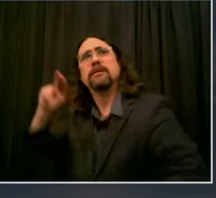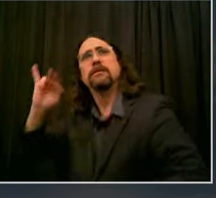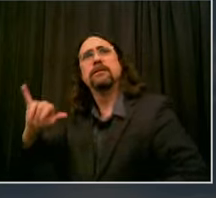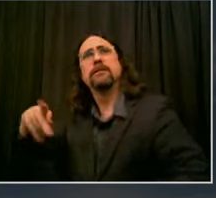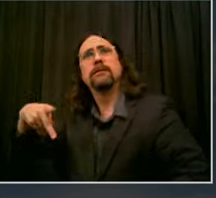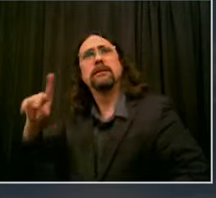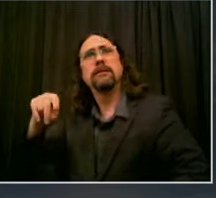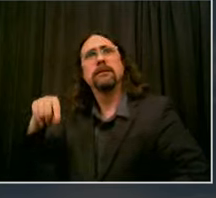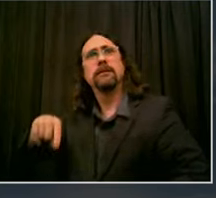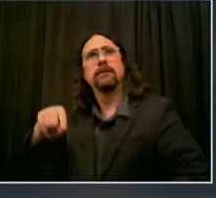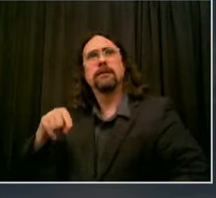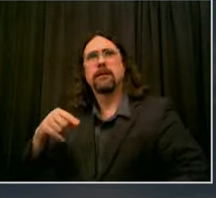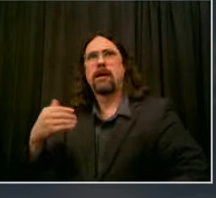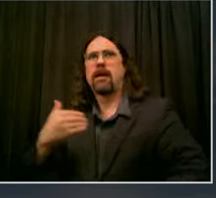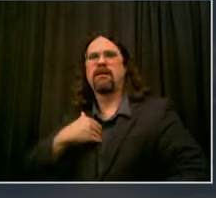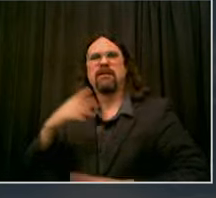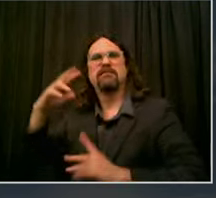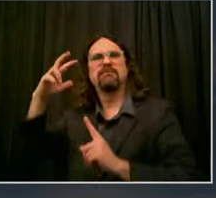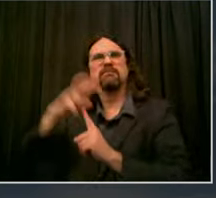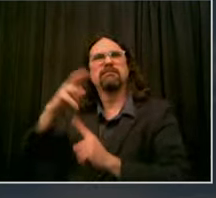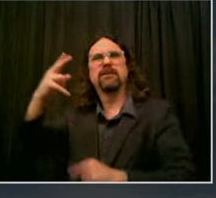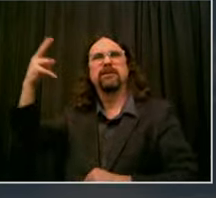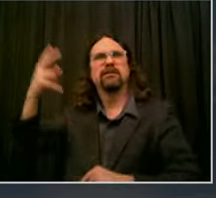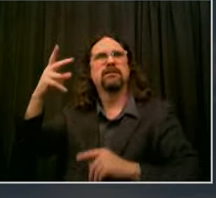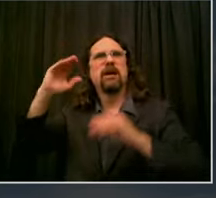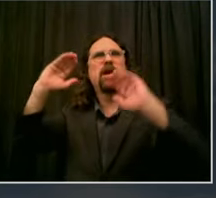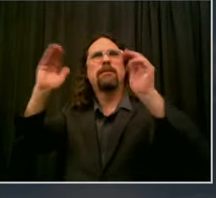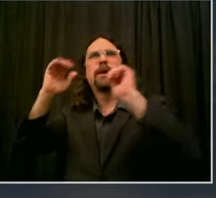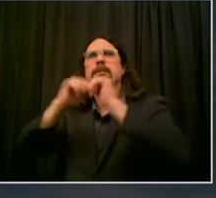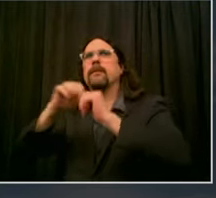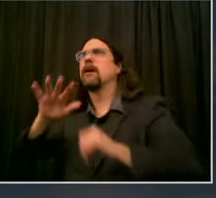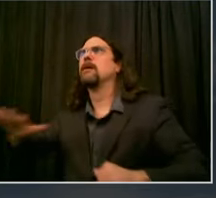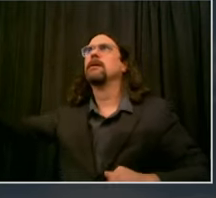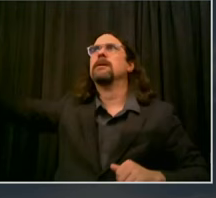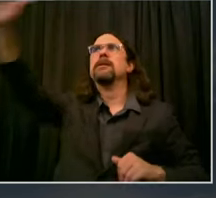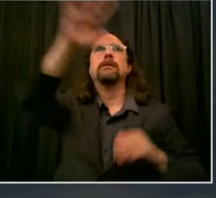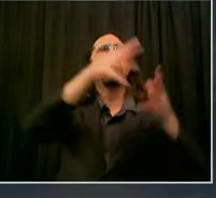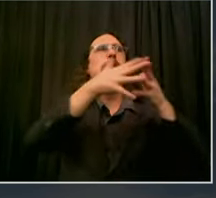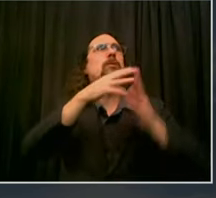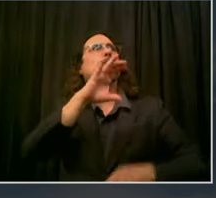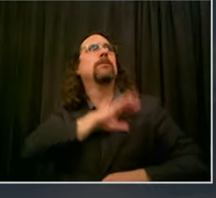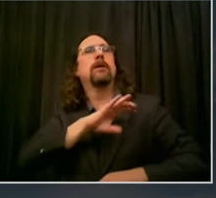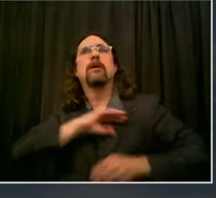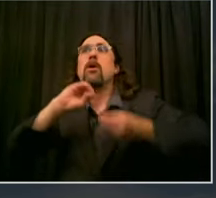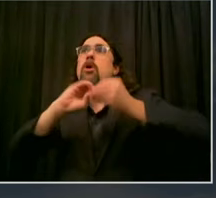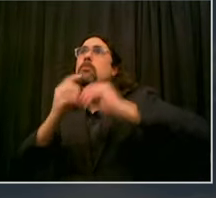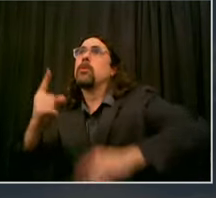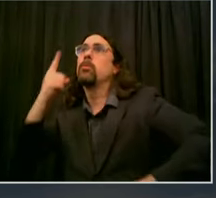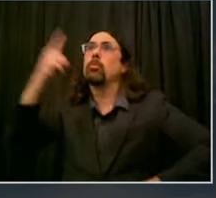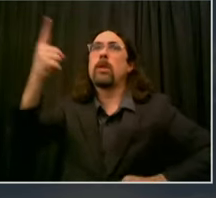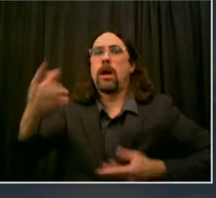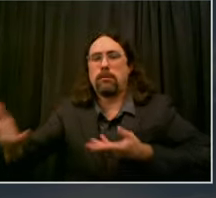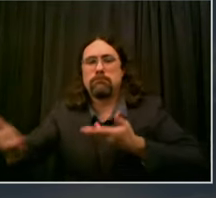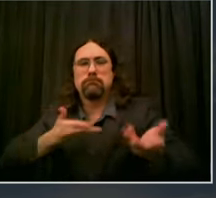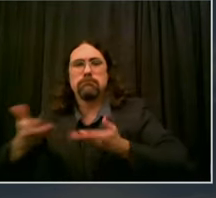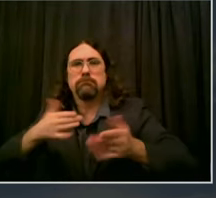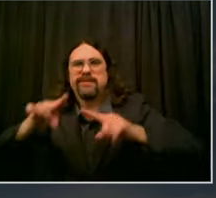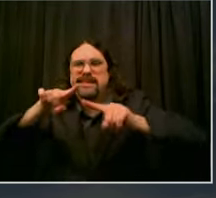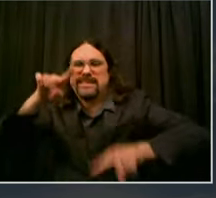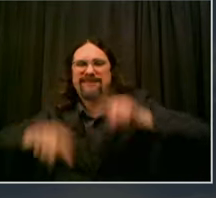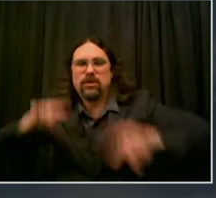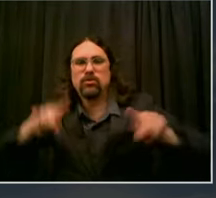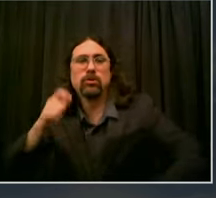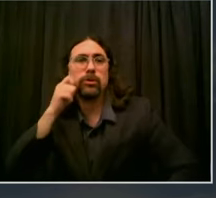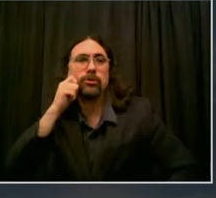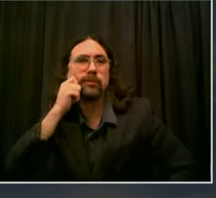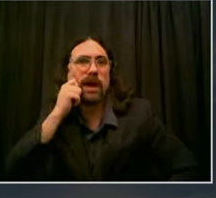upsetting to me, is when the pandemic hit and it was put on hold. And then you got into a situation where we're trying to think outside the